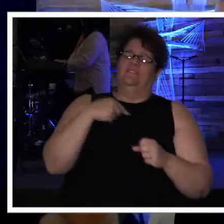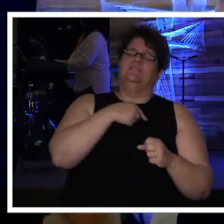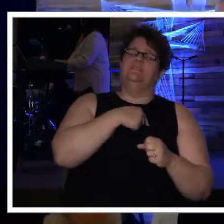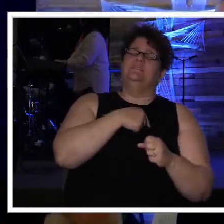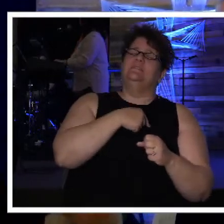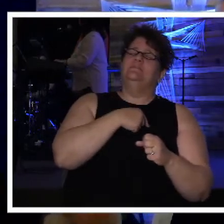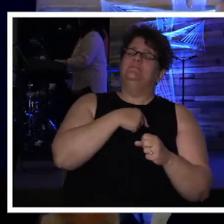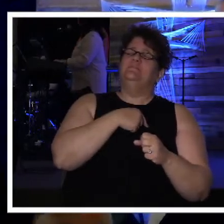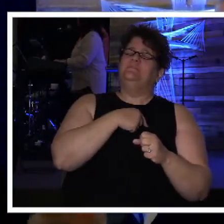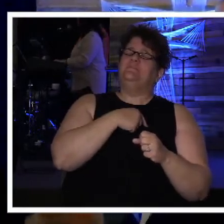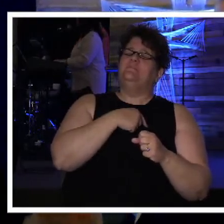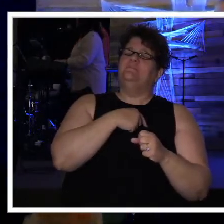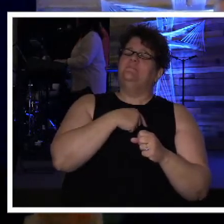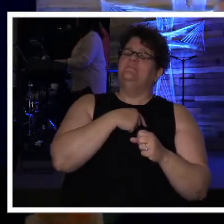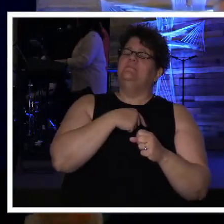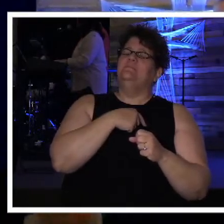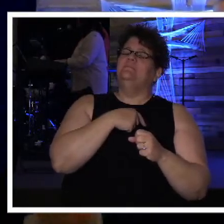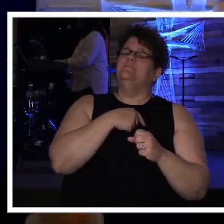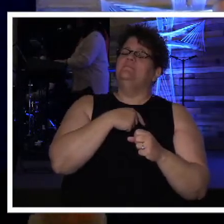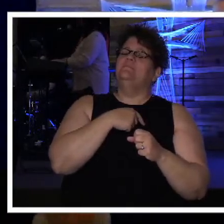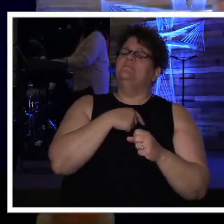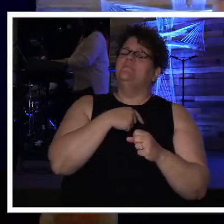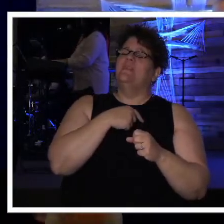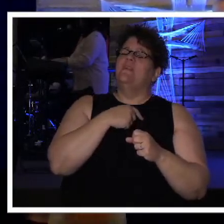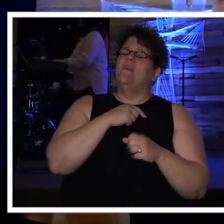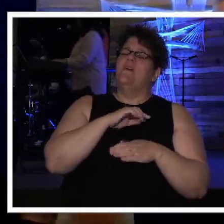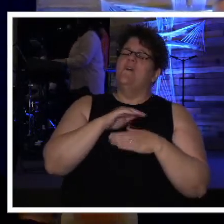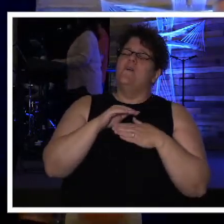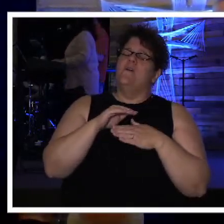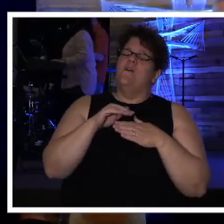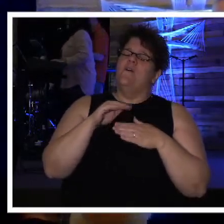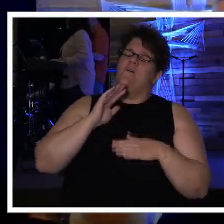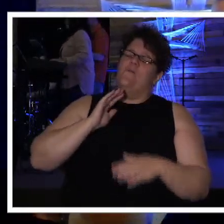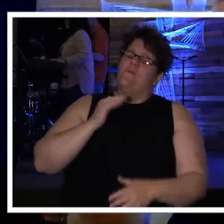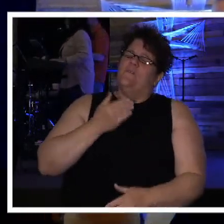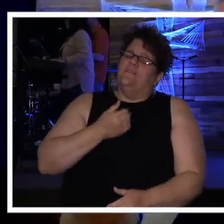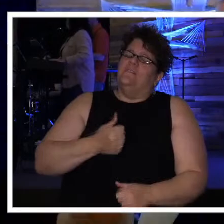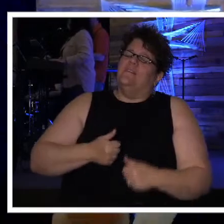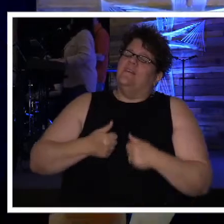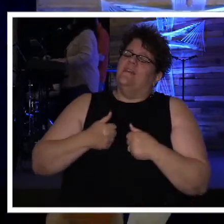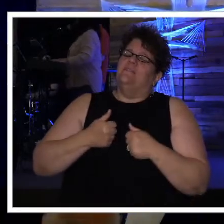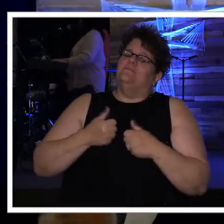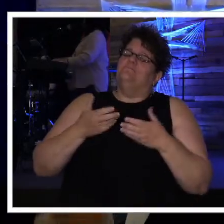Thank you, Lord. We offer our lives to you as a living sacrifice.